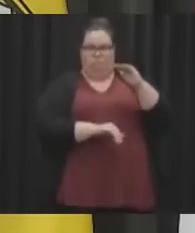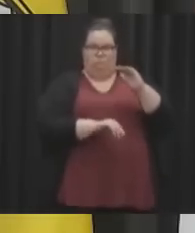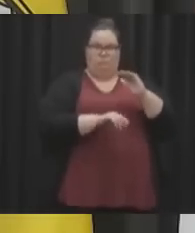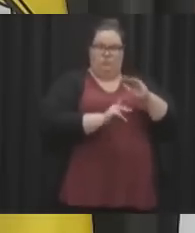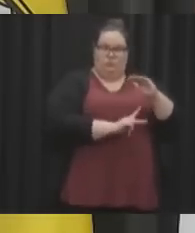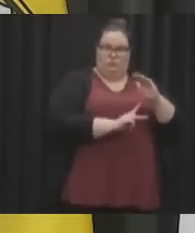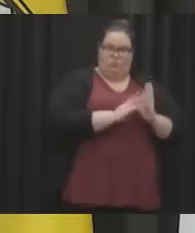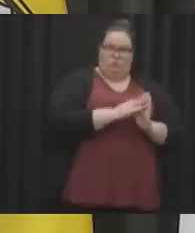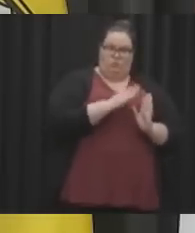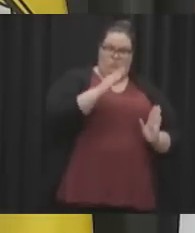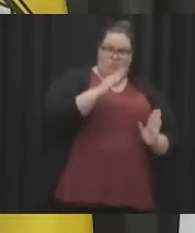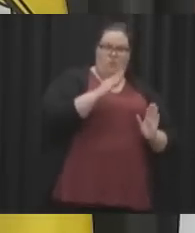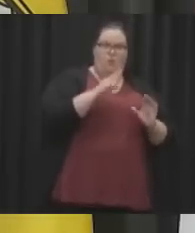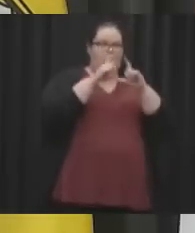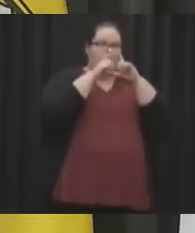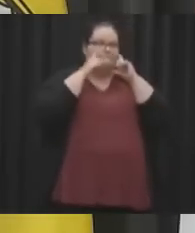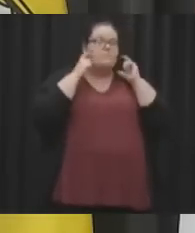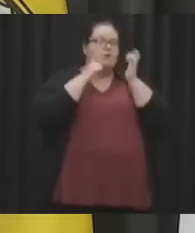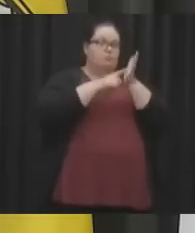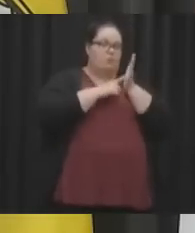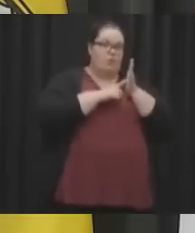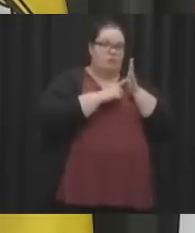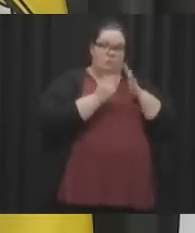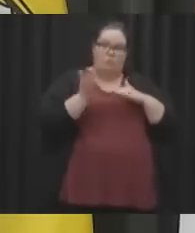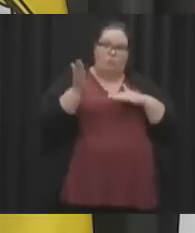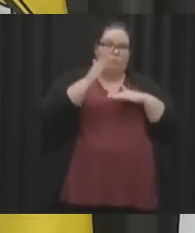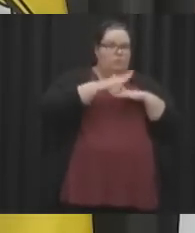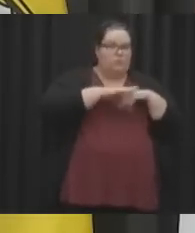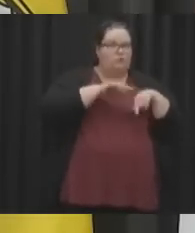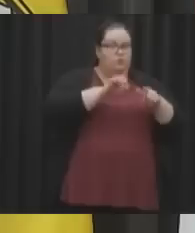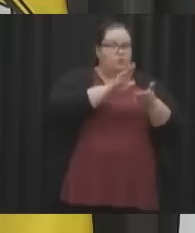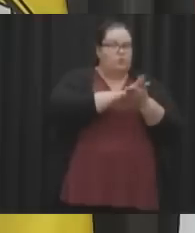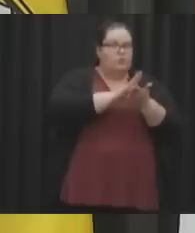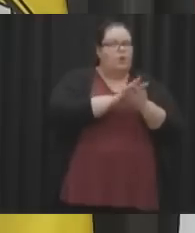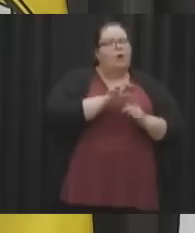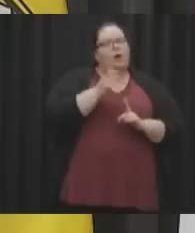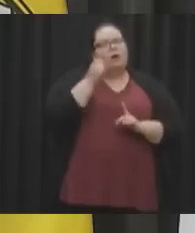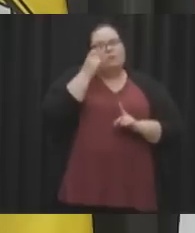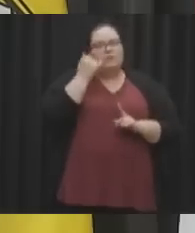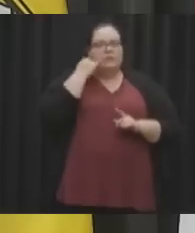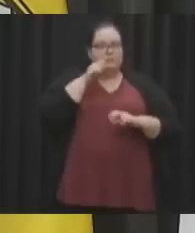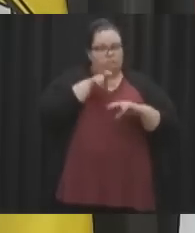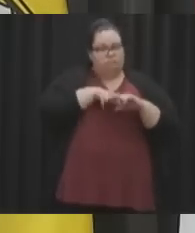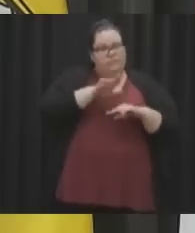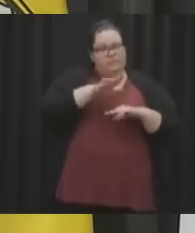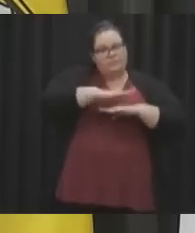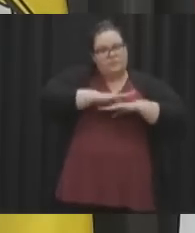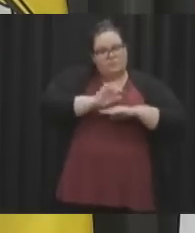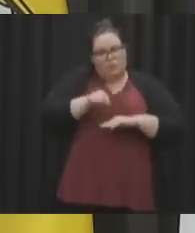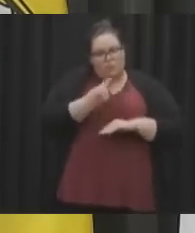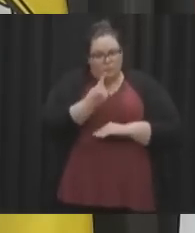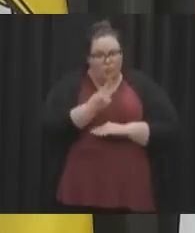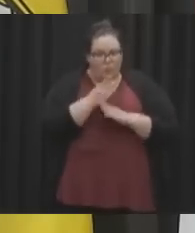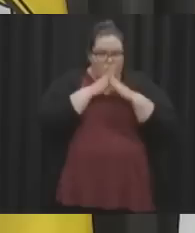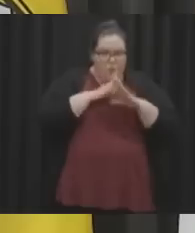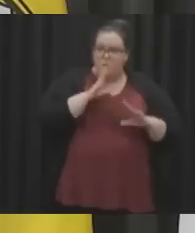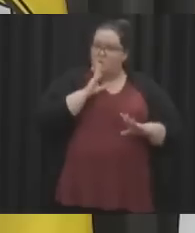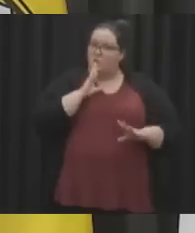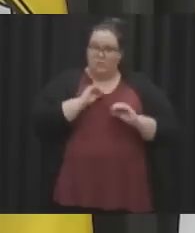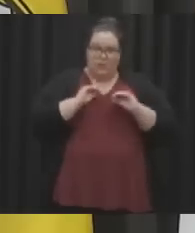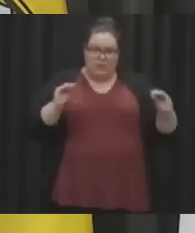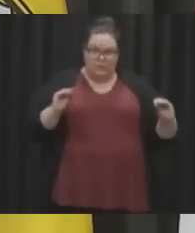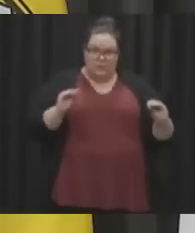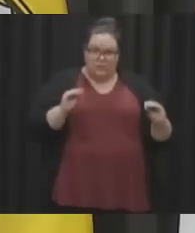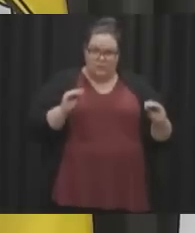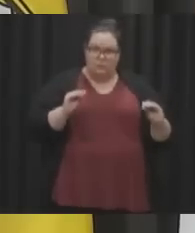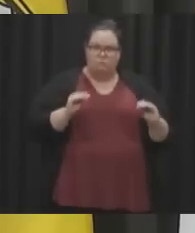Every kid on a school bus has to sit with a mask, whether they're sitting alone with a sibling, doesn't matter,